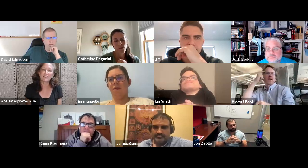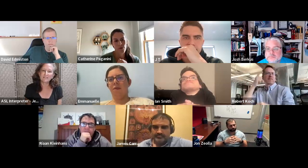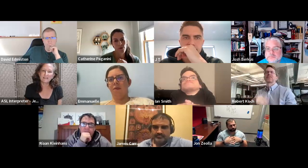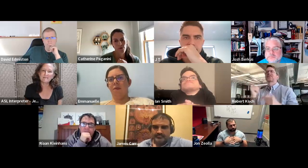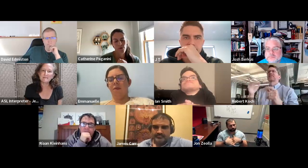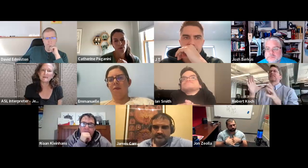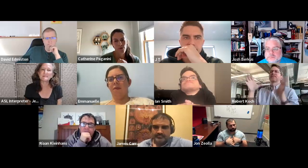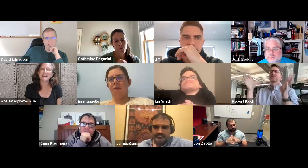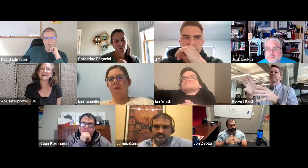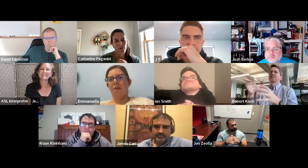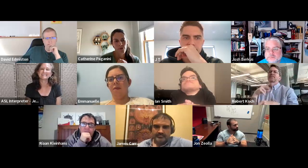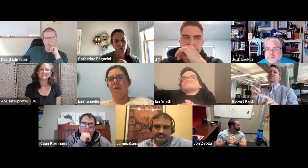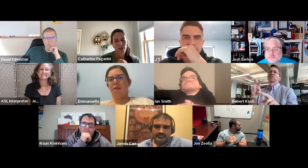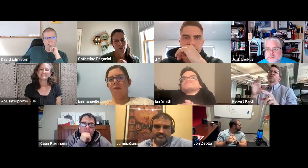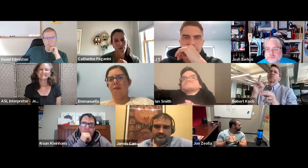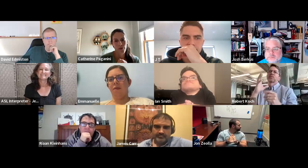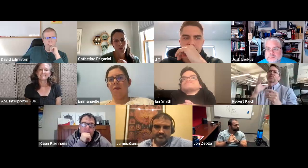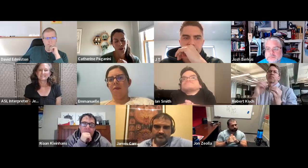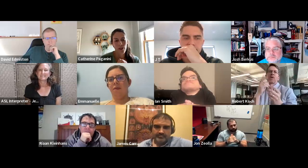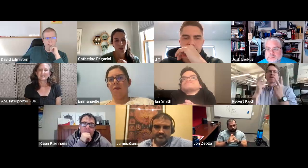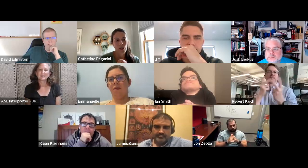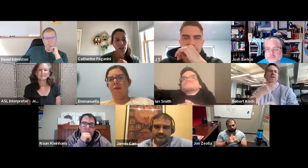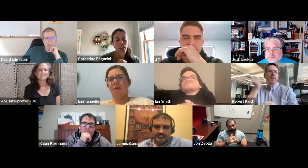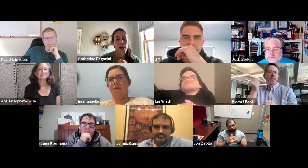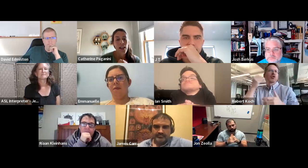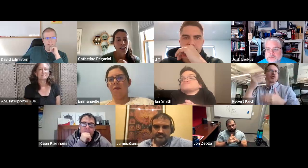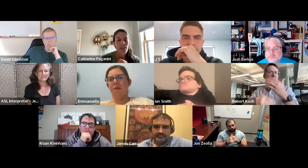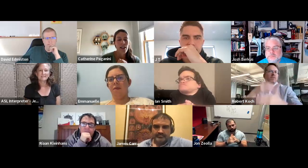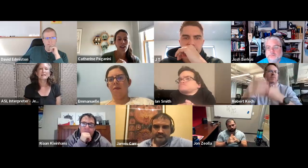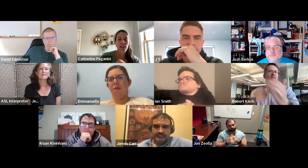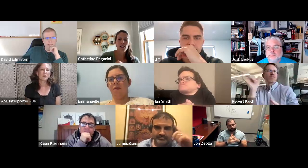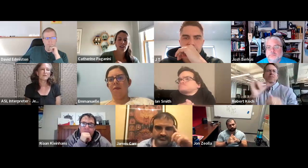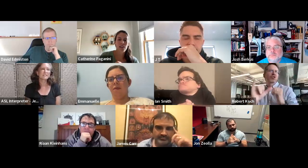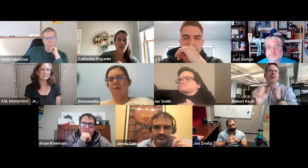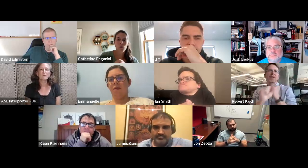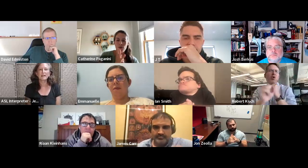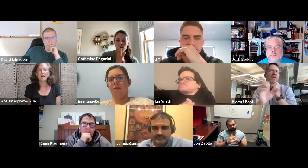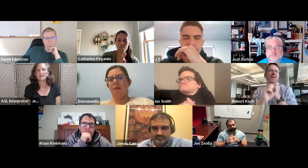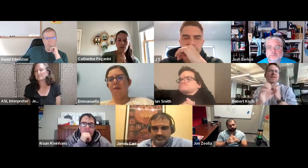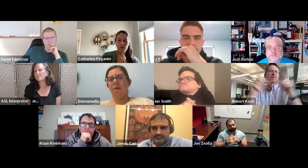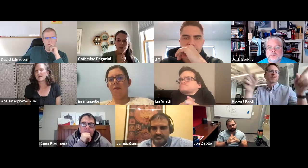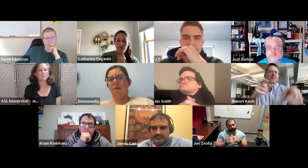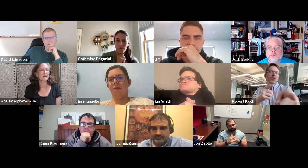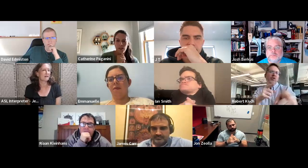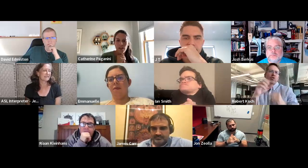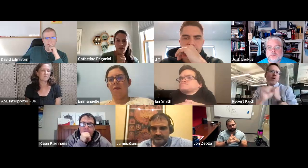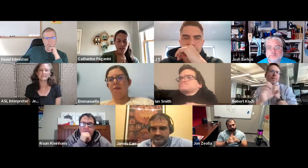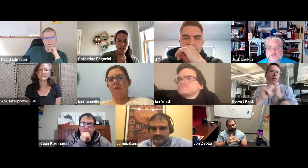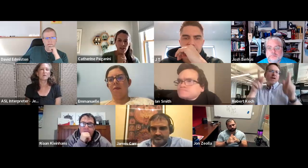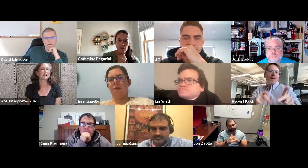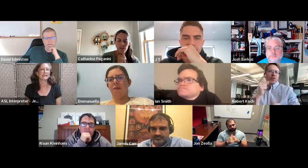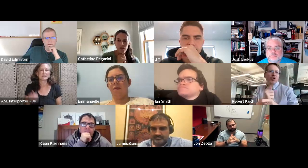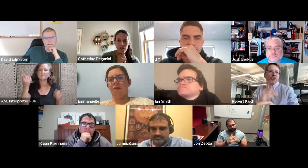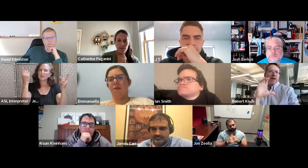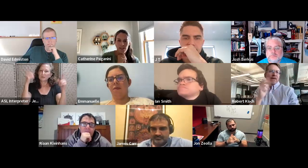and hard of hearing people in mind. Yeah, I agree. And I think the more visible we are, the better we are. It's almost